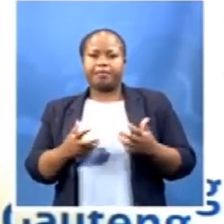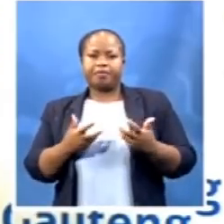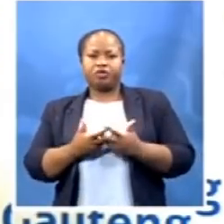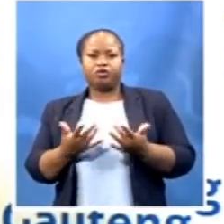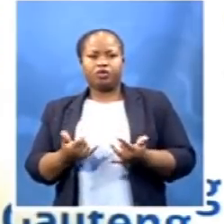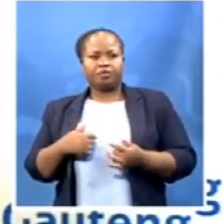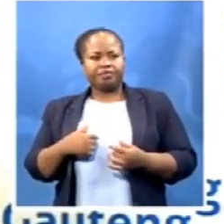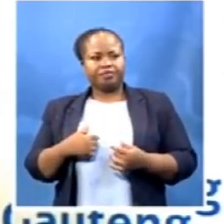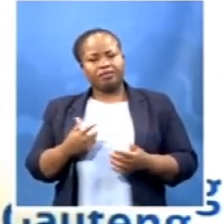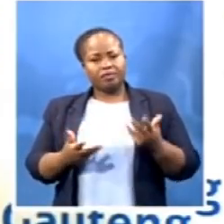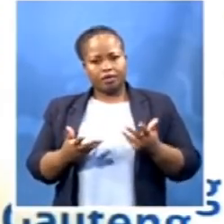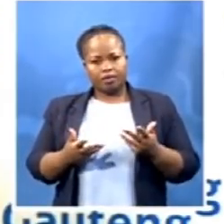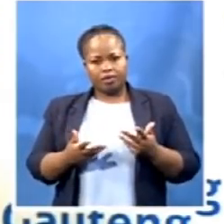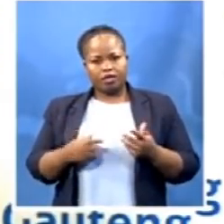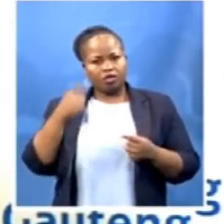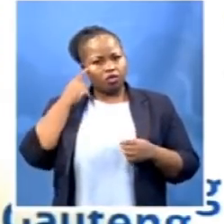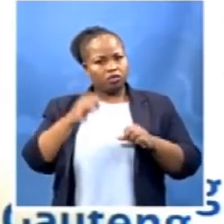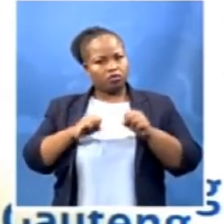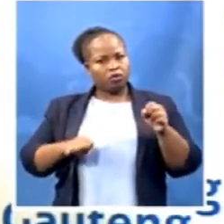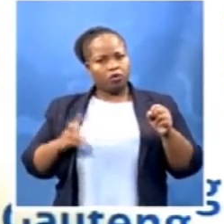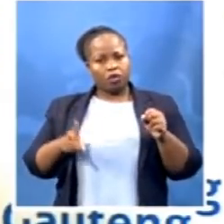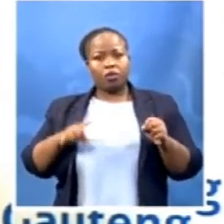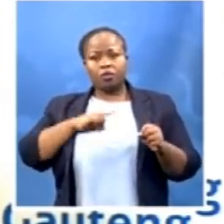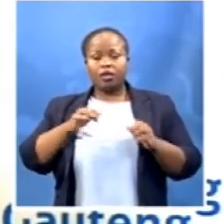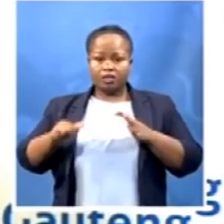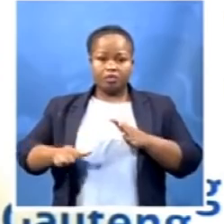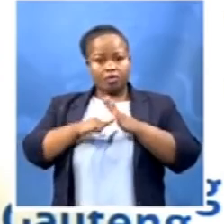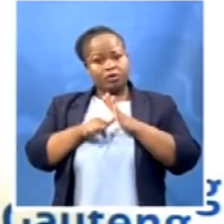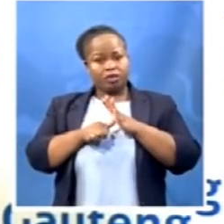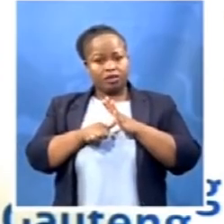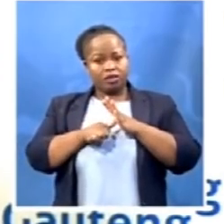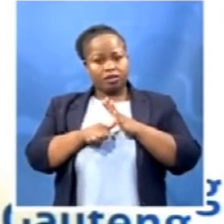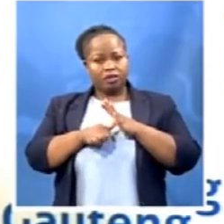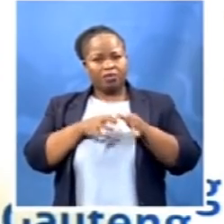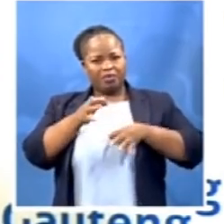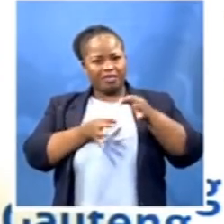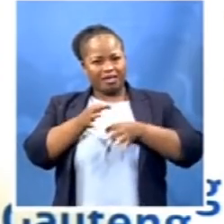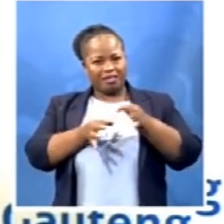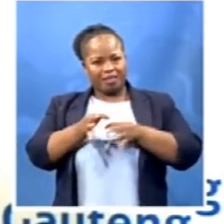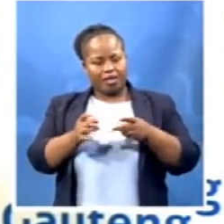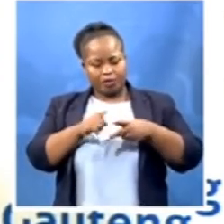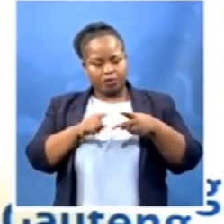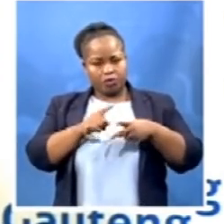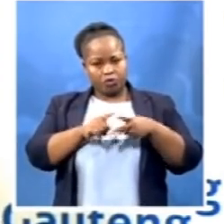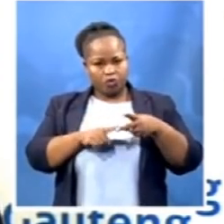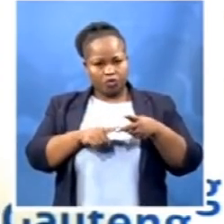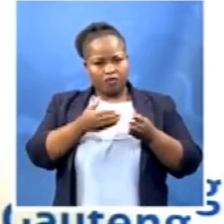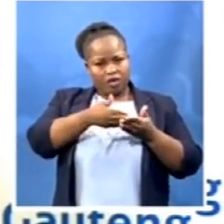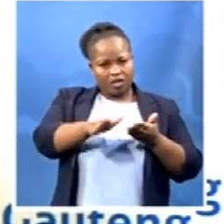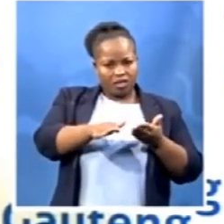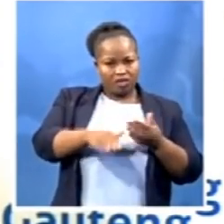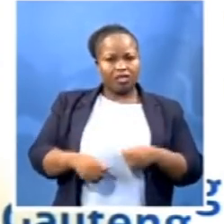it's important that we explain these two things, eviction and counter-land invasion.